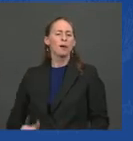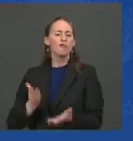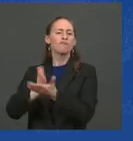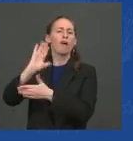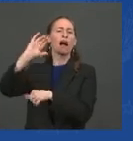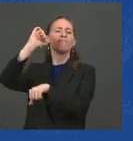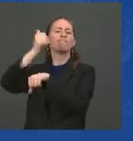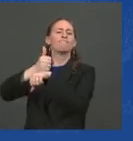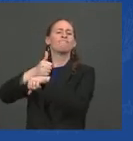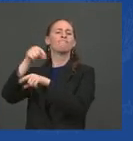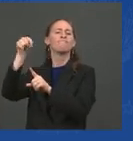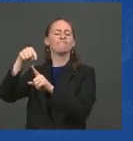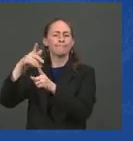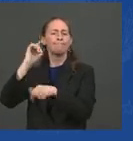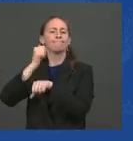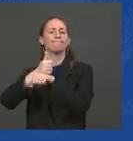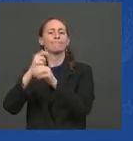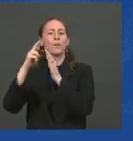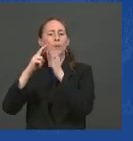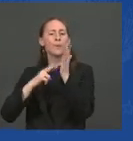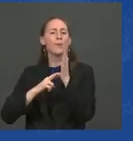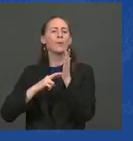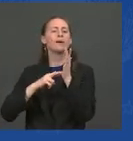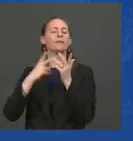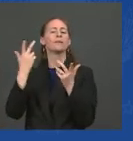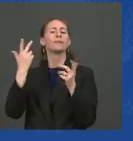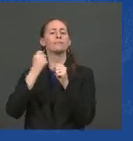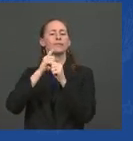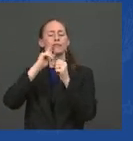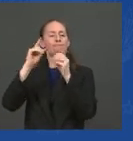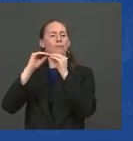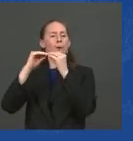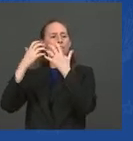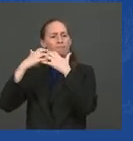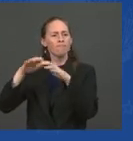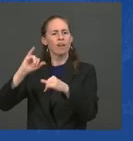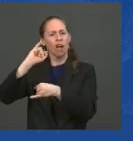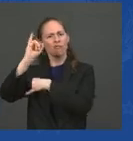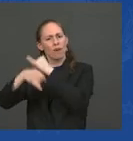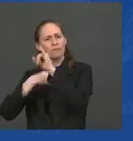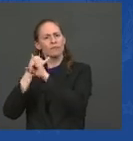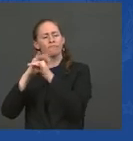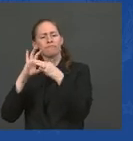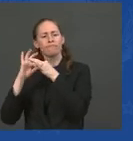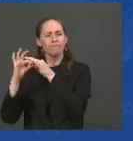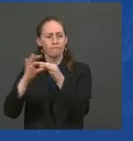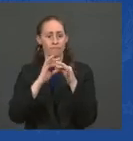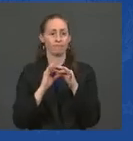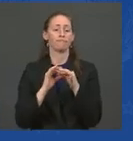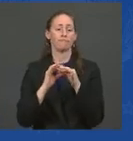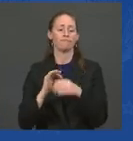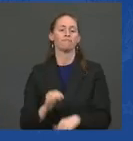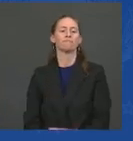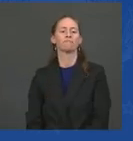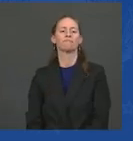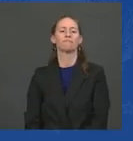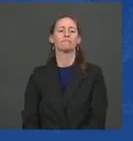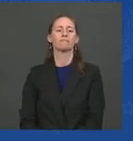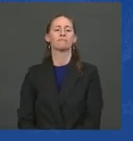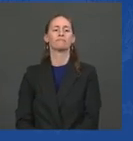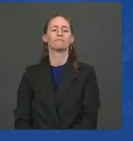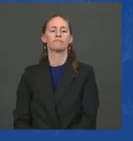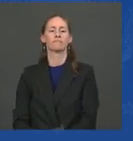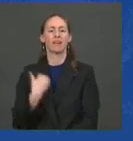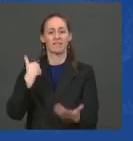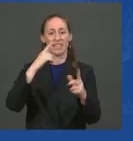international order built out of the wreckage of 2 wars, world wars, not just to prevent us from